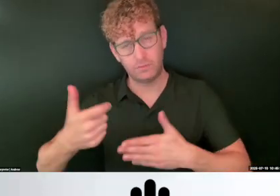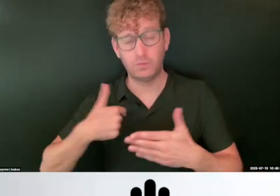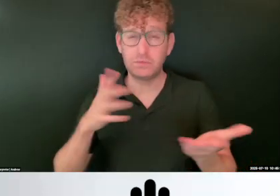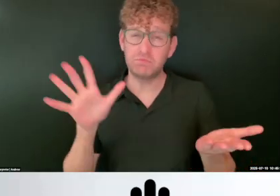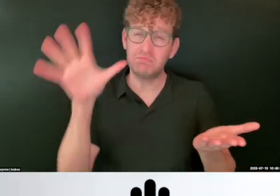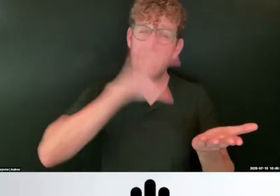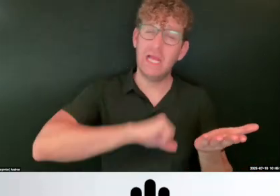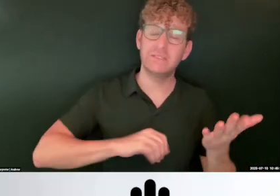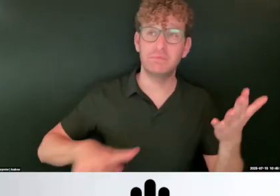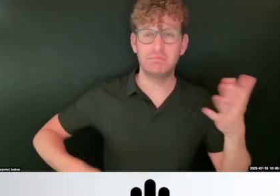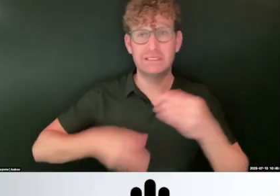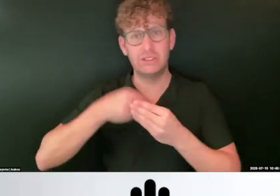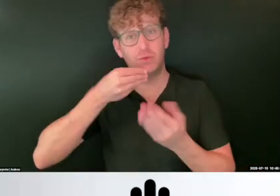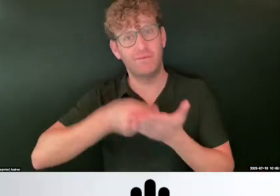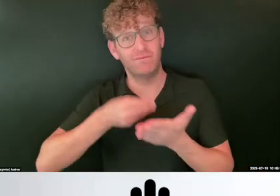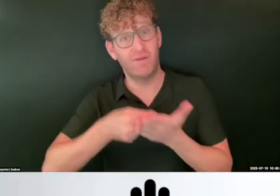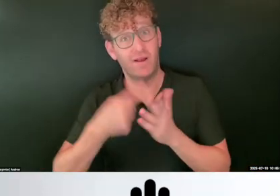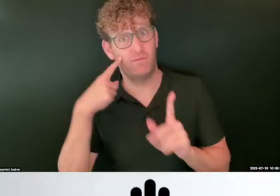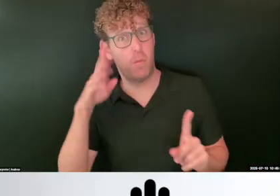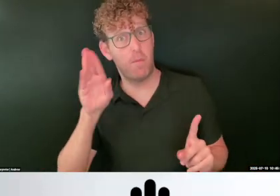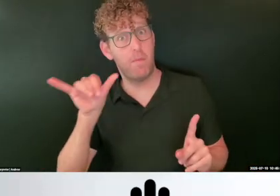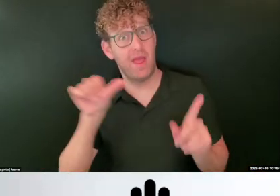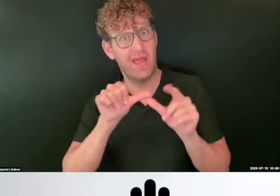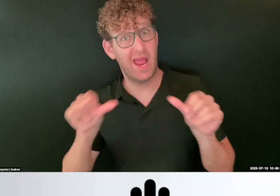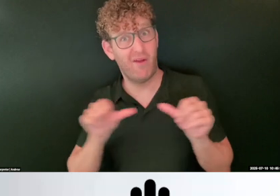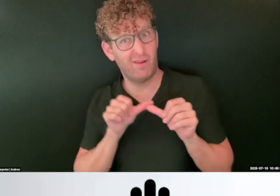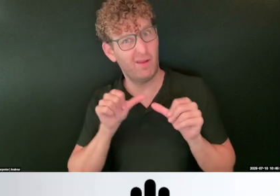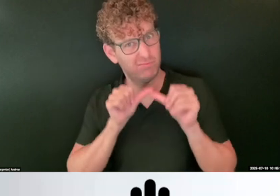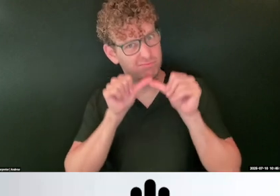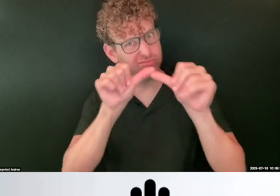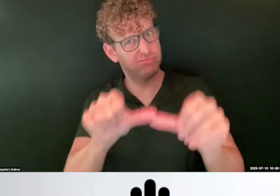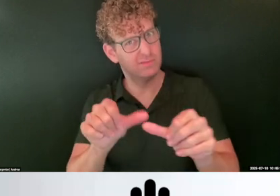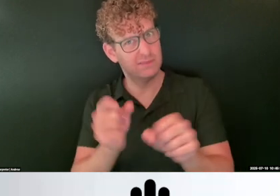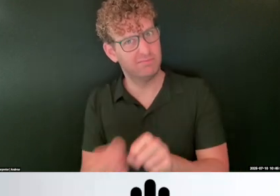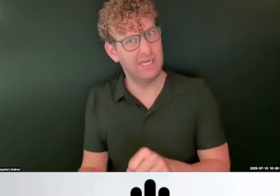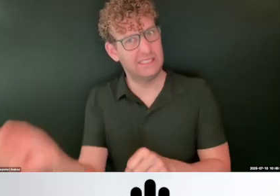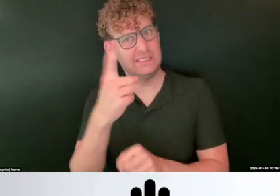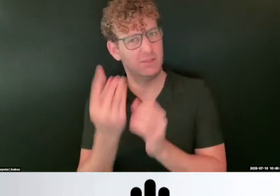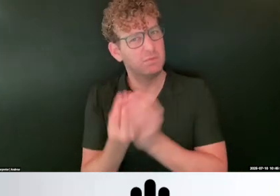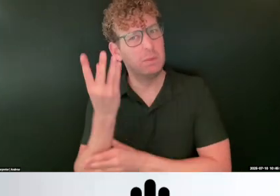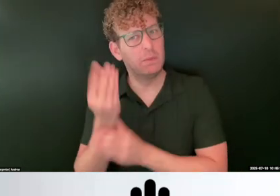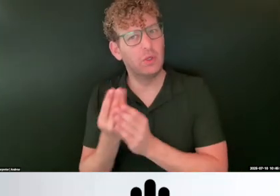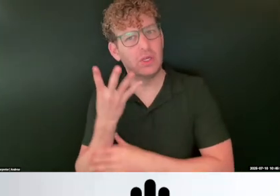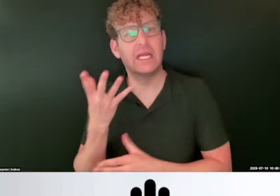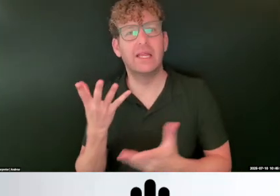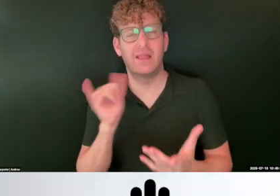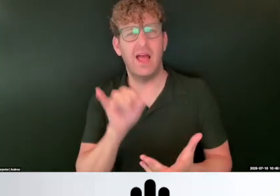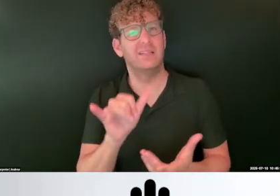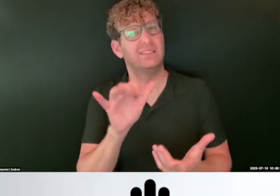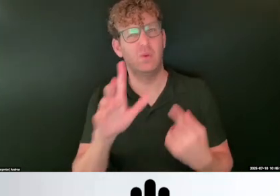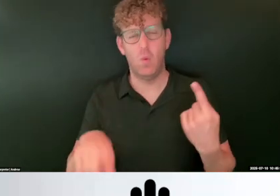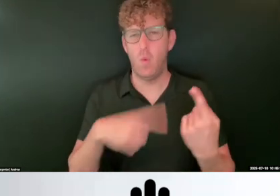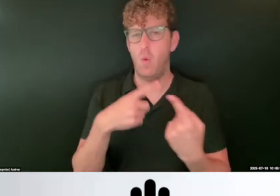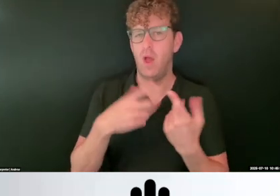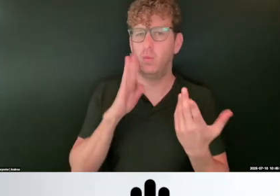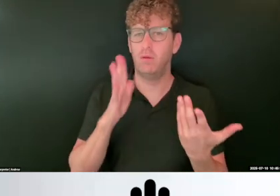year. And so that's when they would close to additional applicants. And again, this is just an estimate that we are estimating based off their